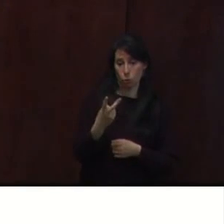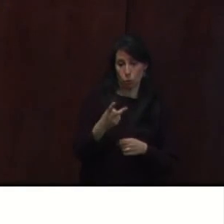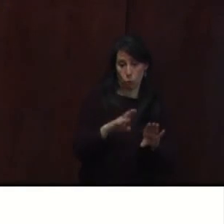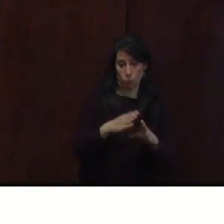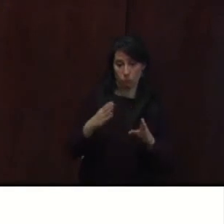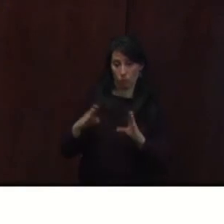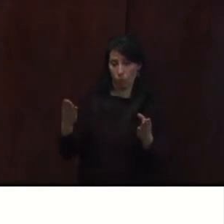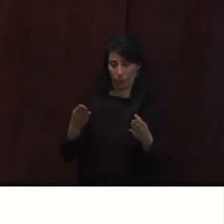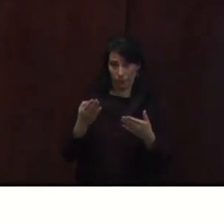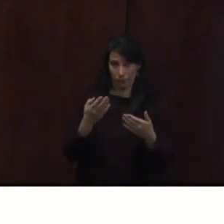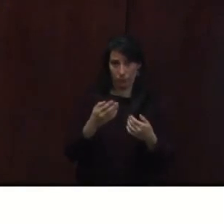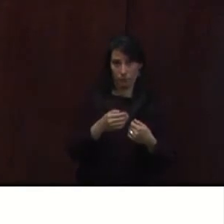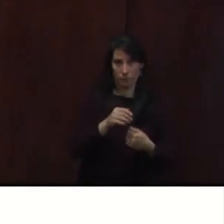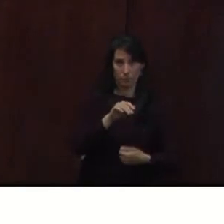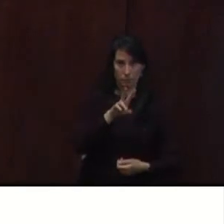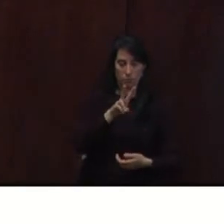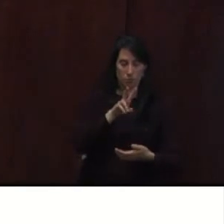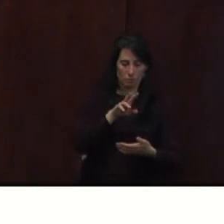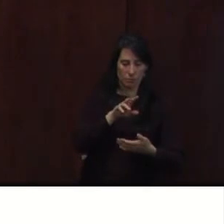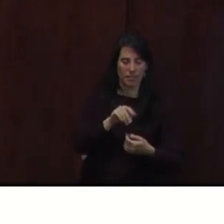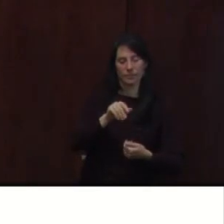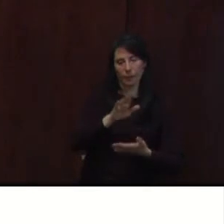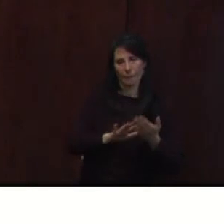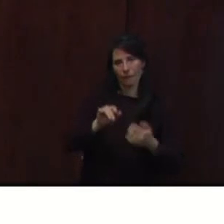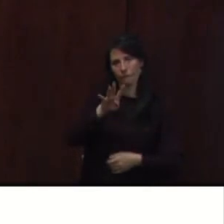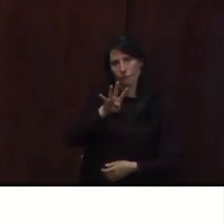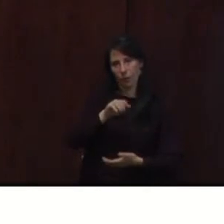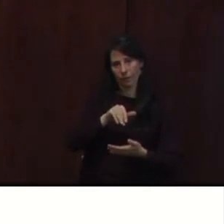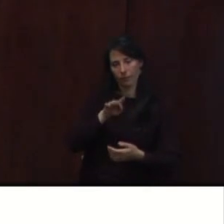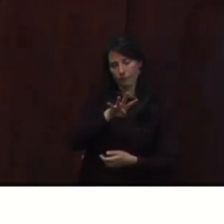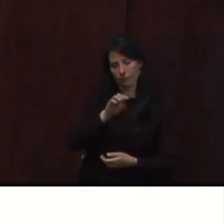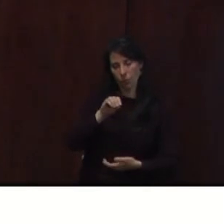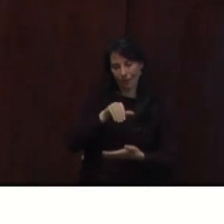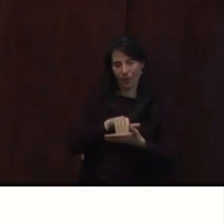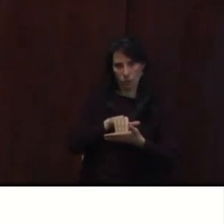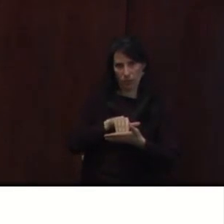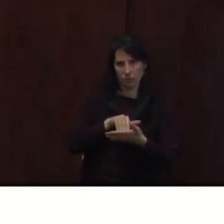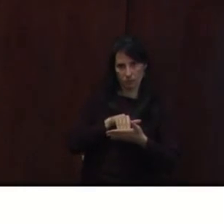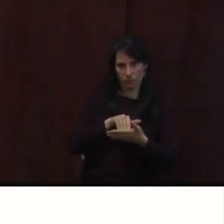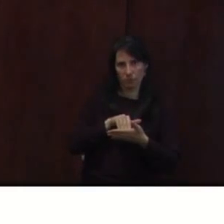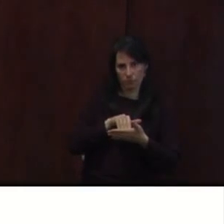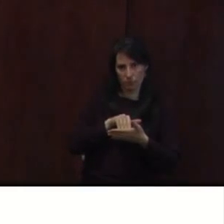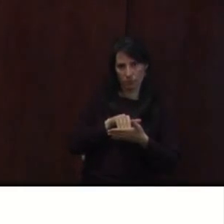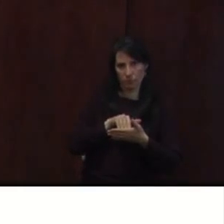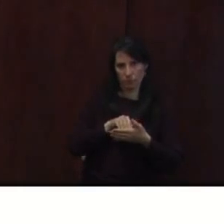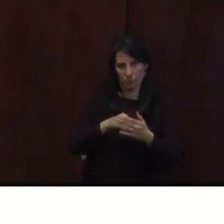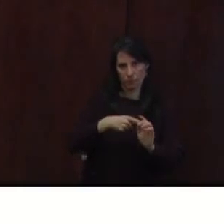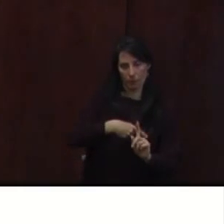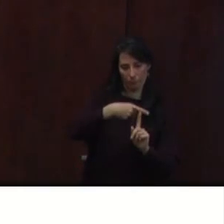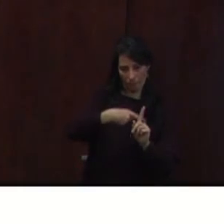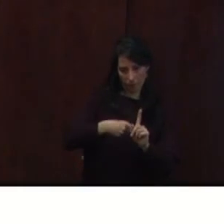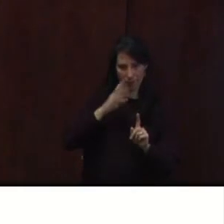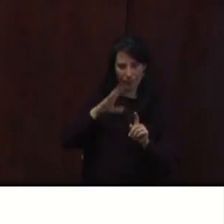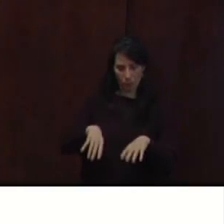a week, 40,000 a month, that takes us 37 weeks to get to 70%, assuming there's